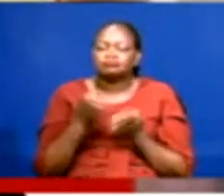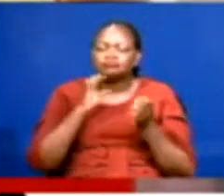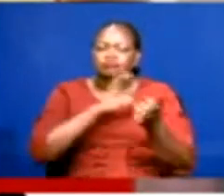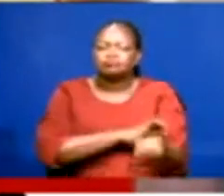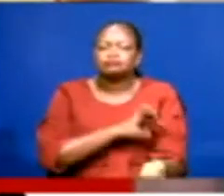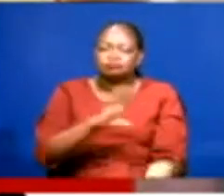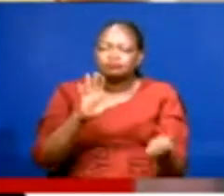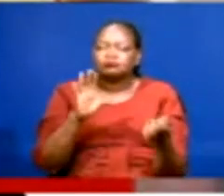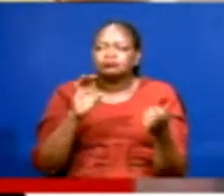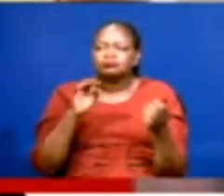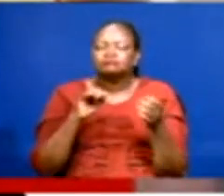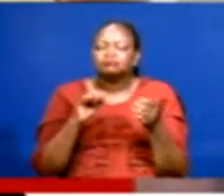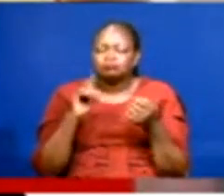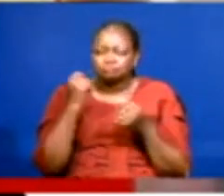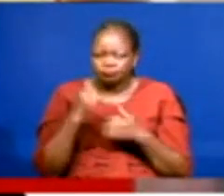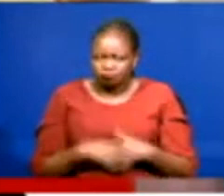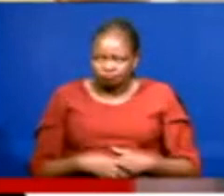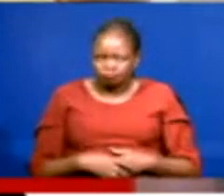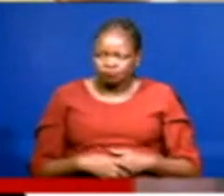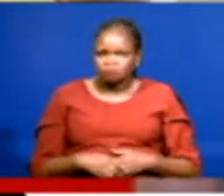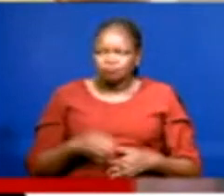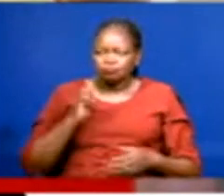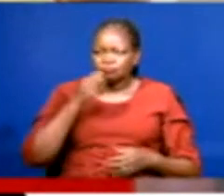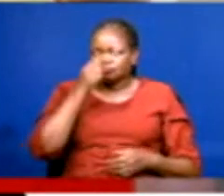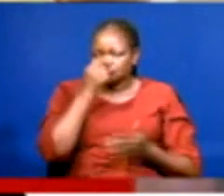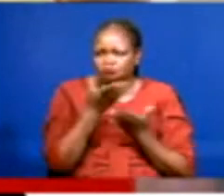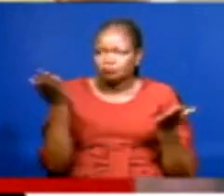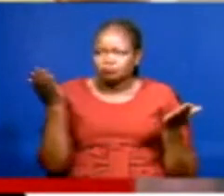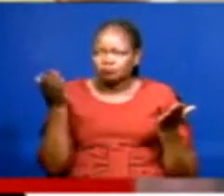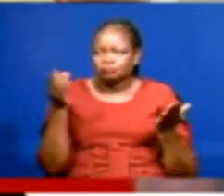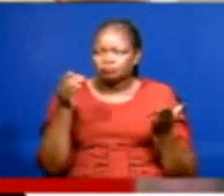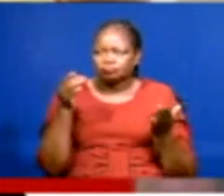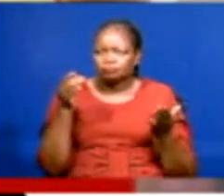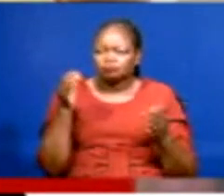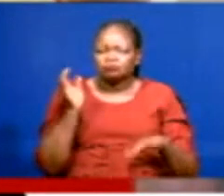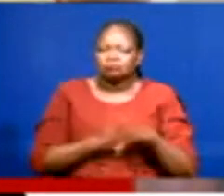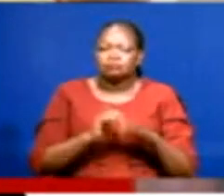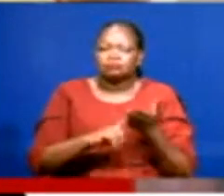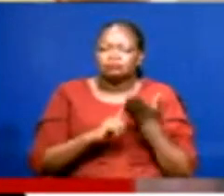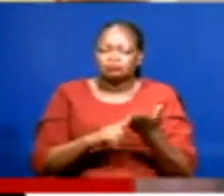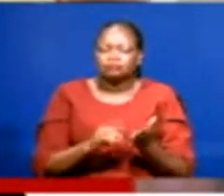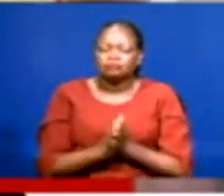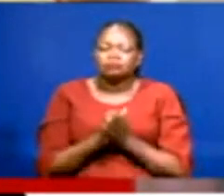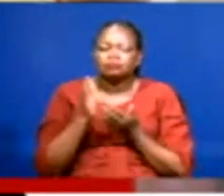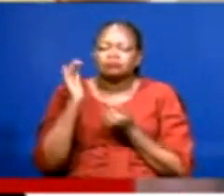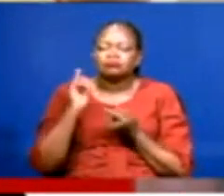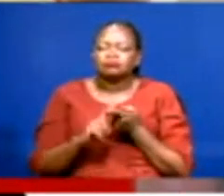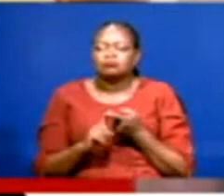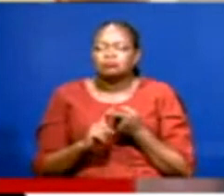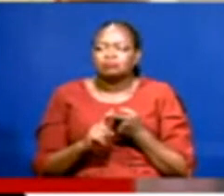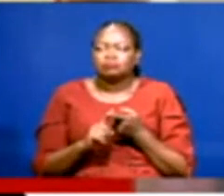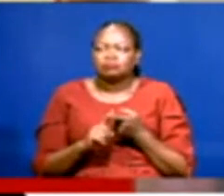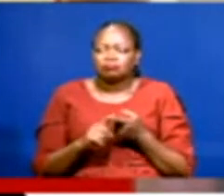empowerment in our beloved country. I wish you fruitful deliberations and looking forward to reading